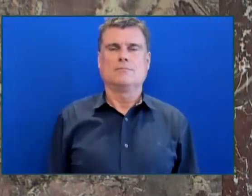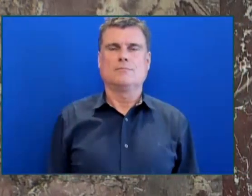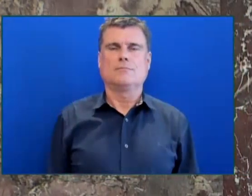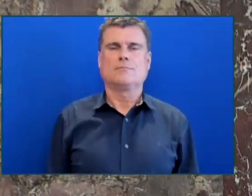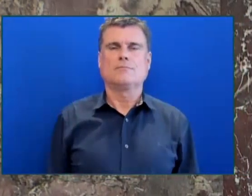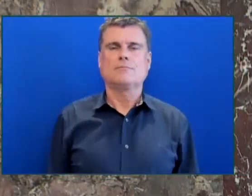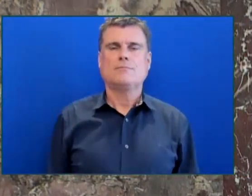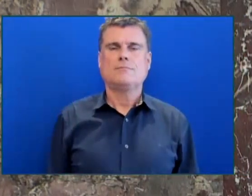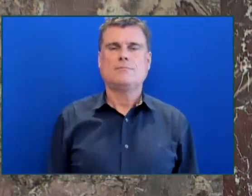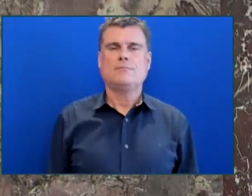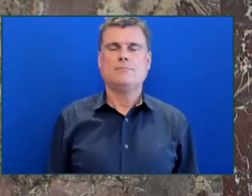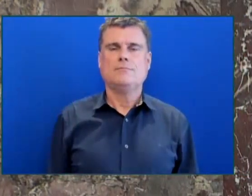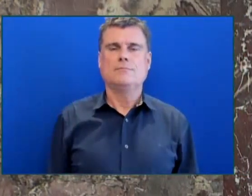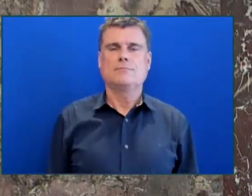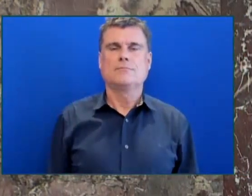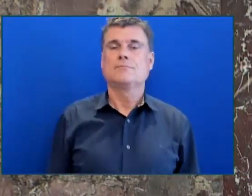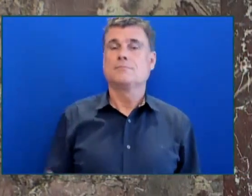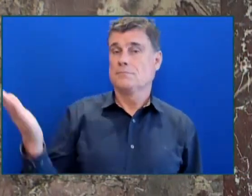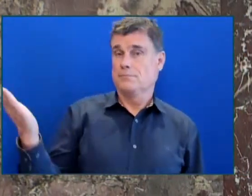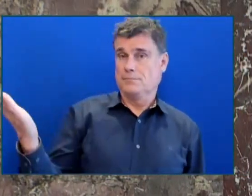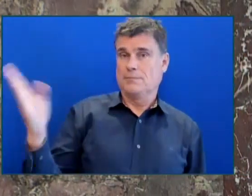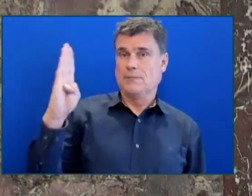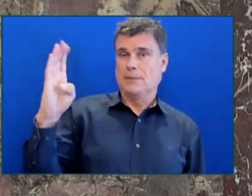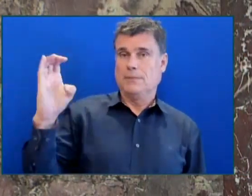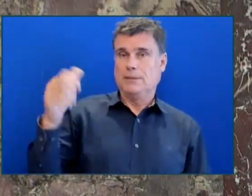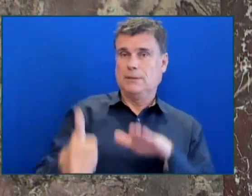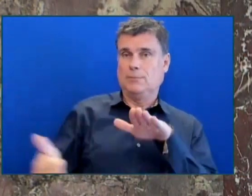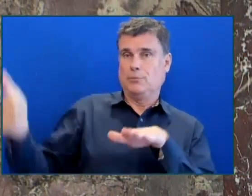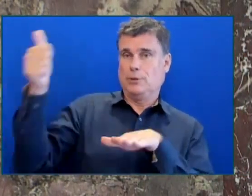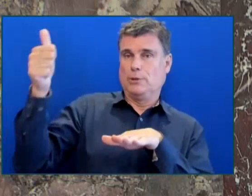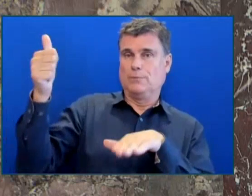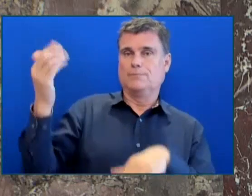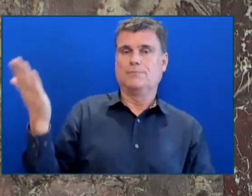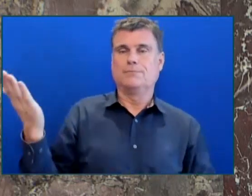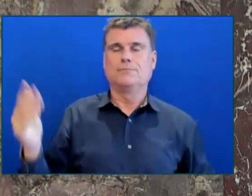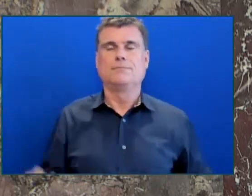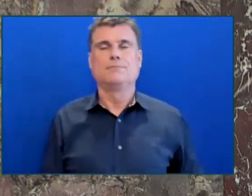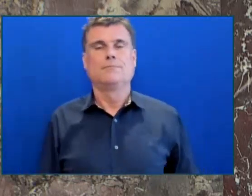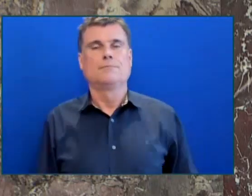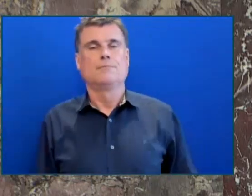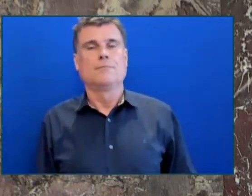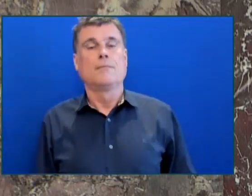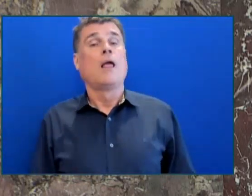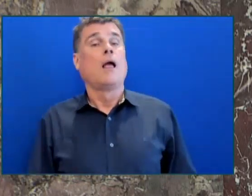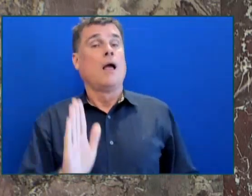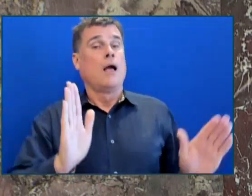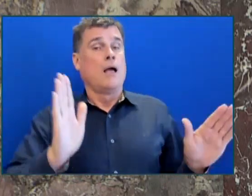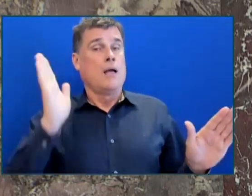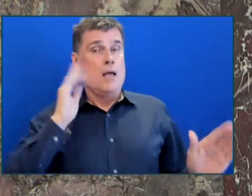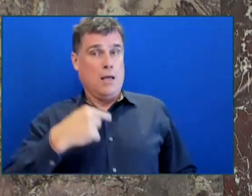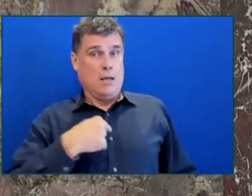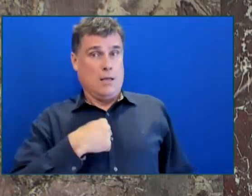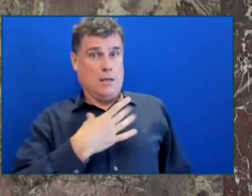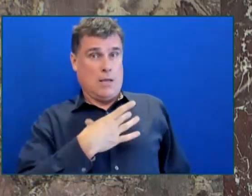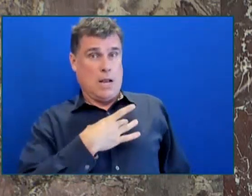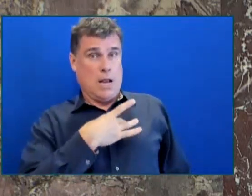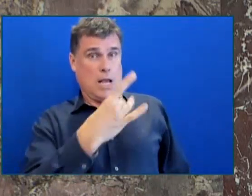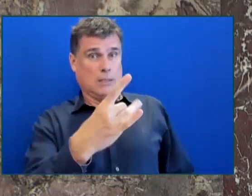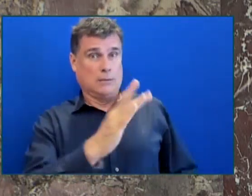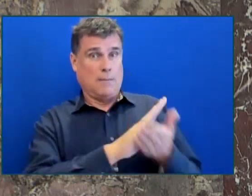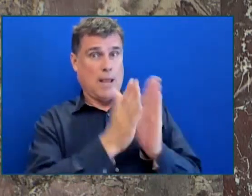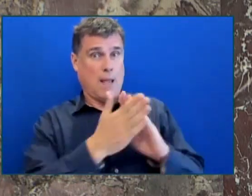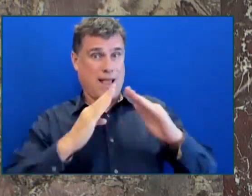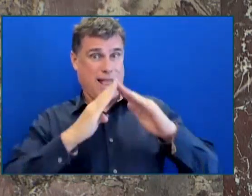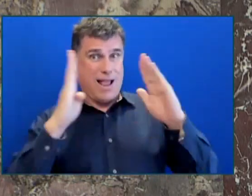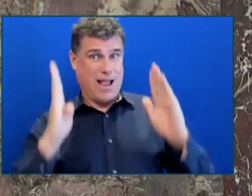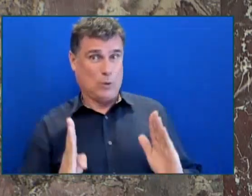Thank you, Mr. Speaker. When I was appointed Housing Minister, it was apparent to me that we needed an external team to come in and